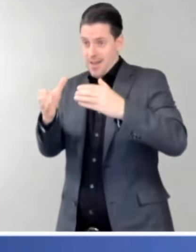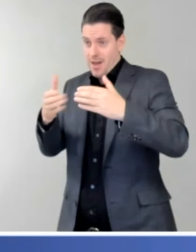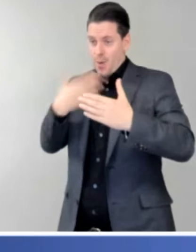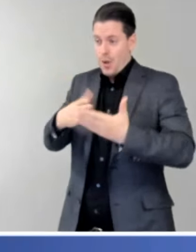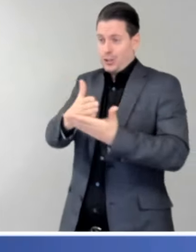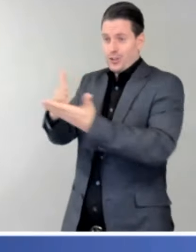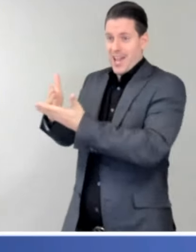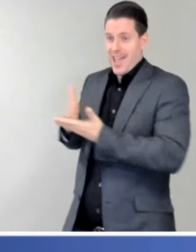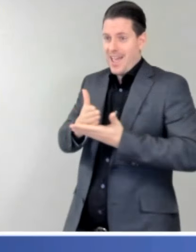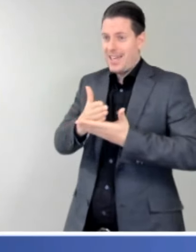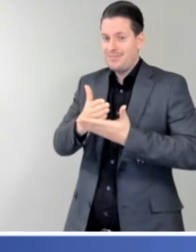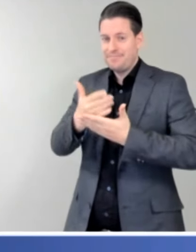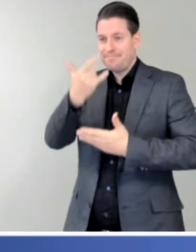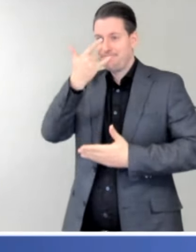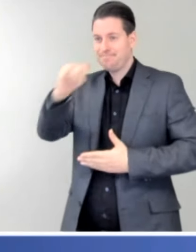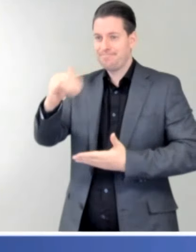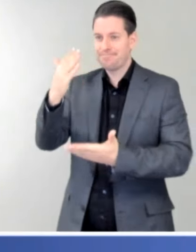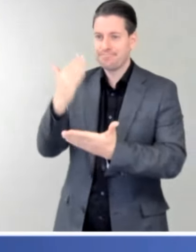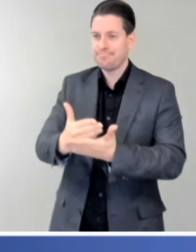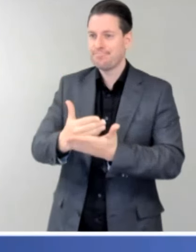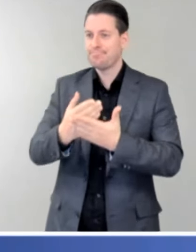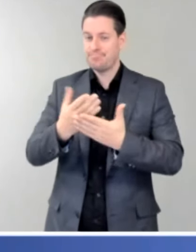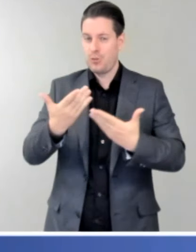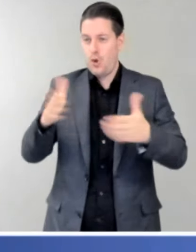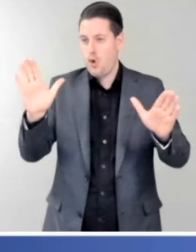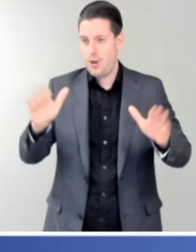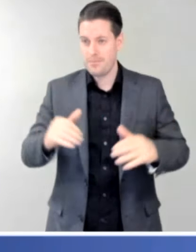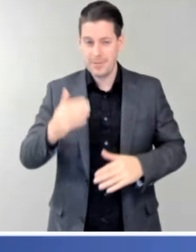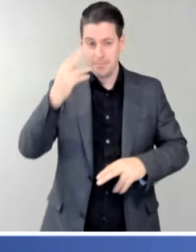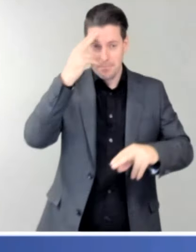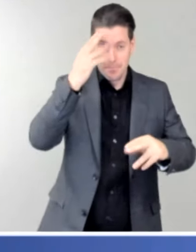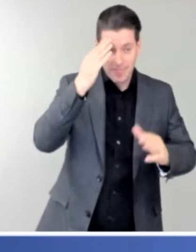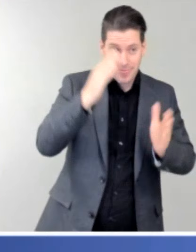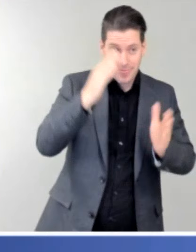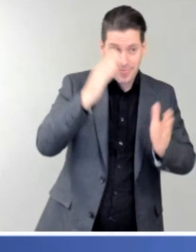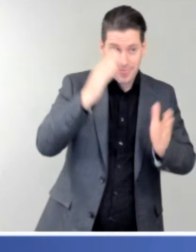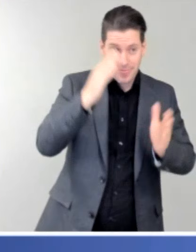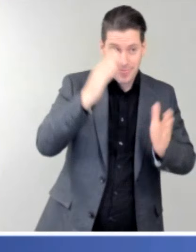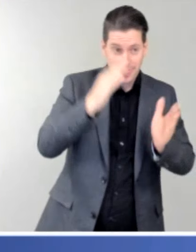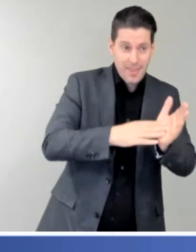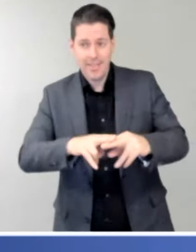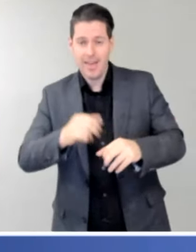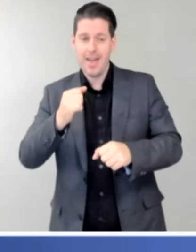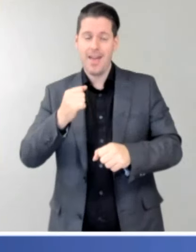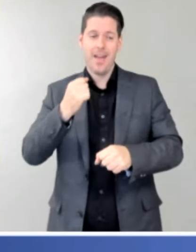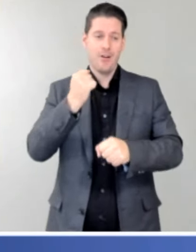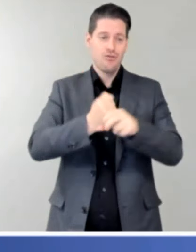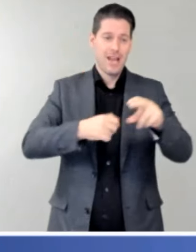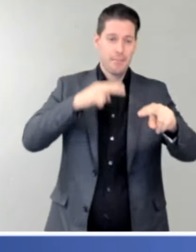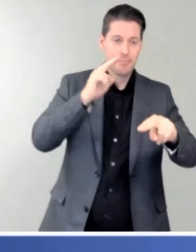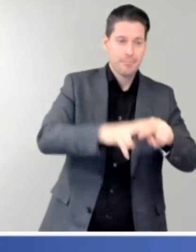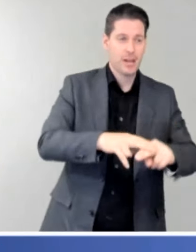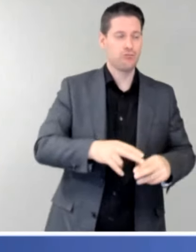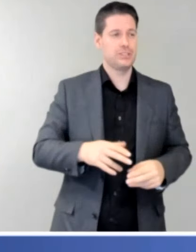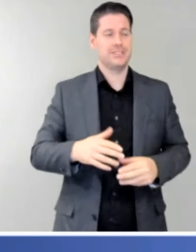memories. Mothers, fathers, grandparents, pillars of communities, lives of service cut